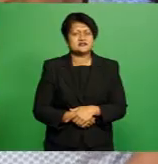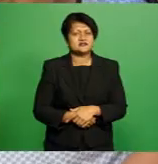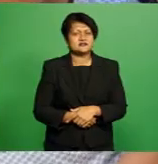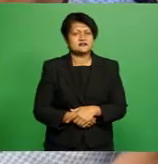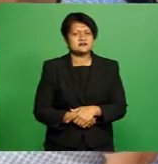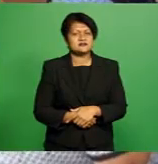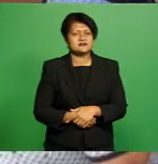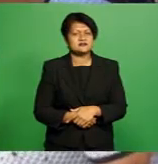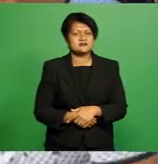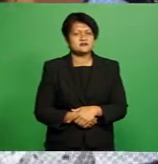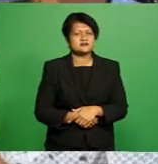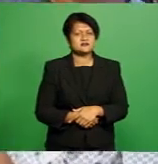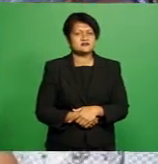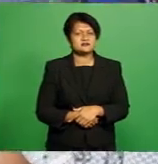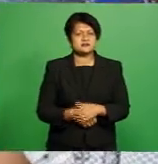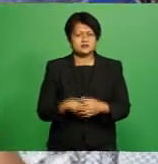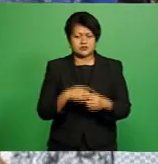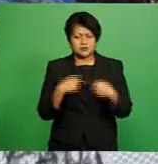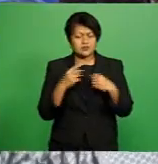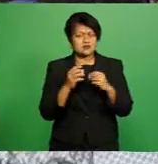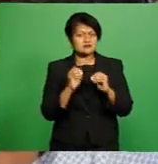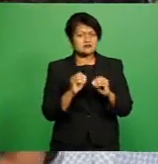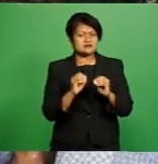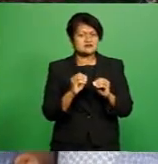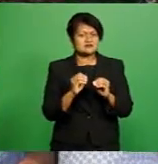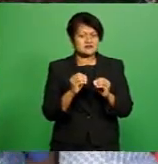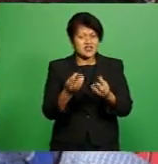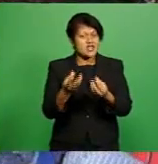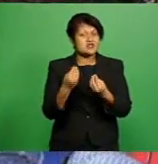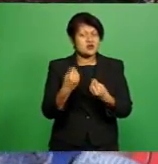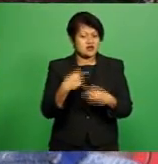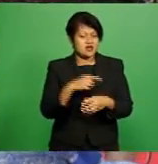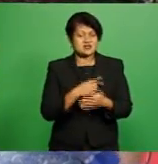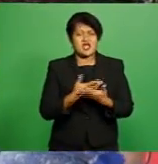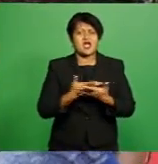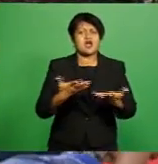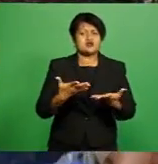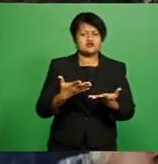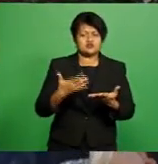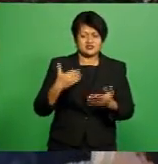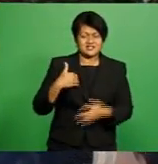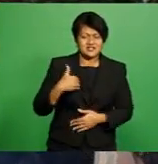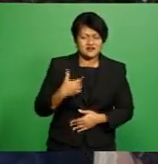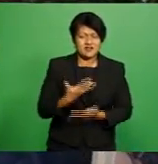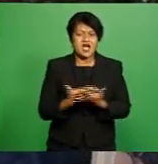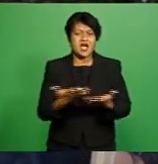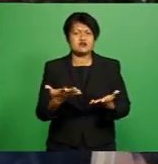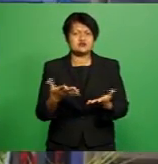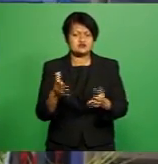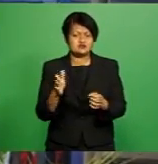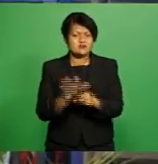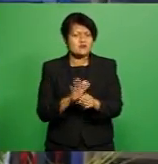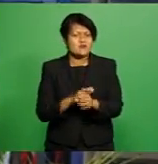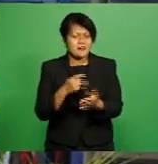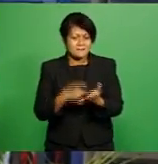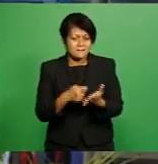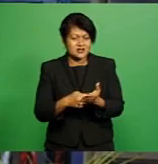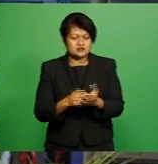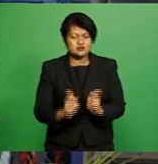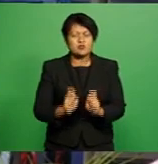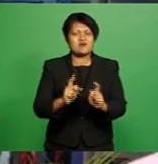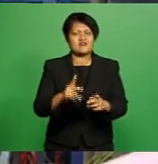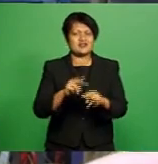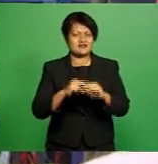They taught us how to, how to survive and how to make money, income for our kids and for our family. Apart from teaching